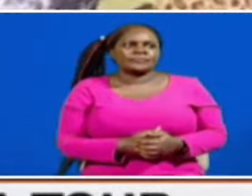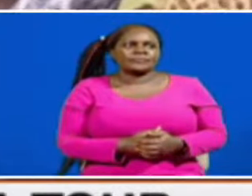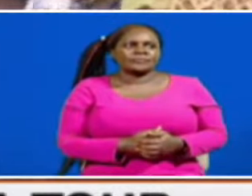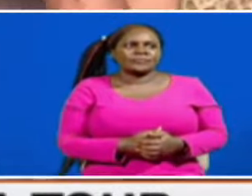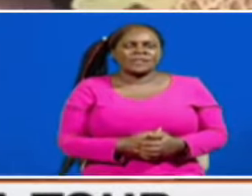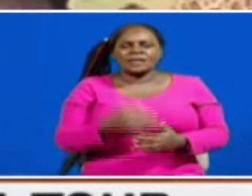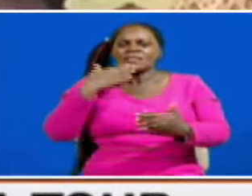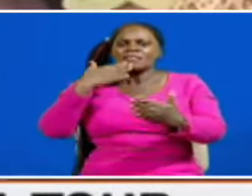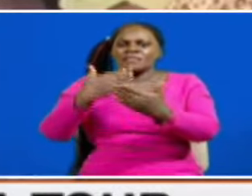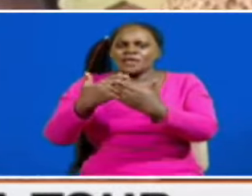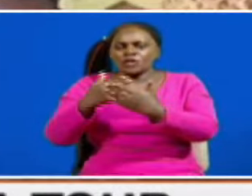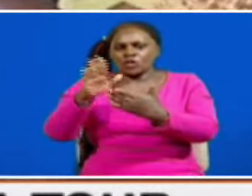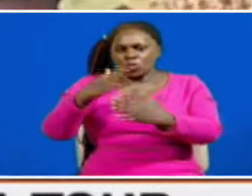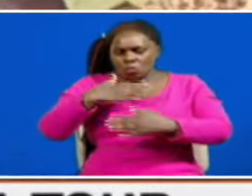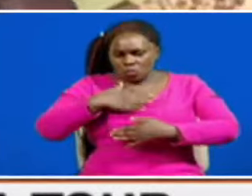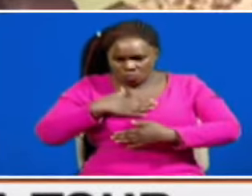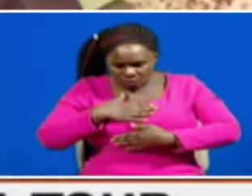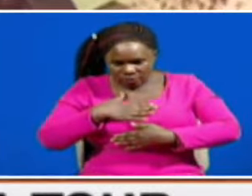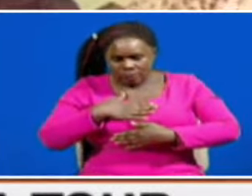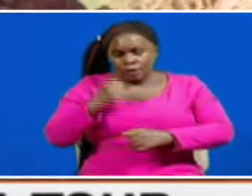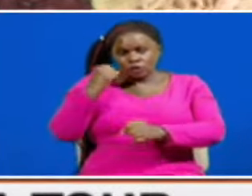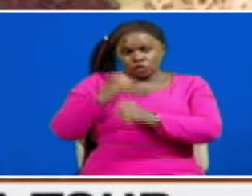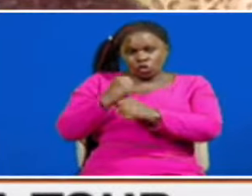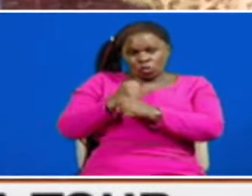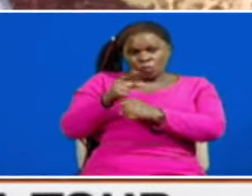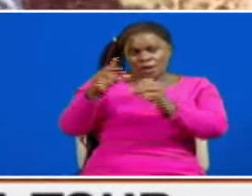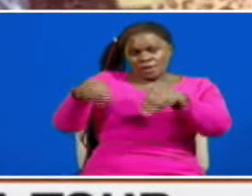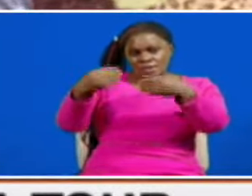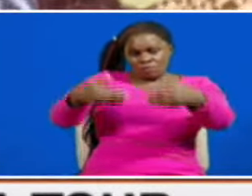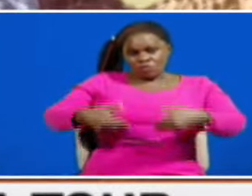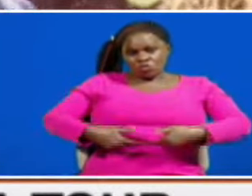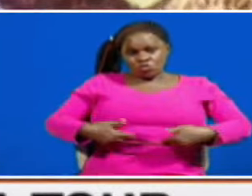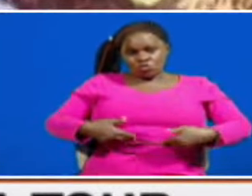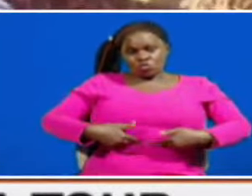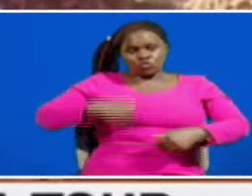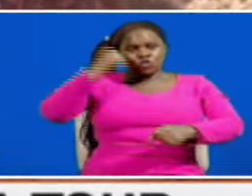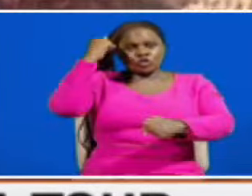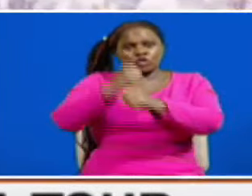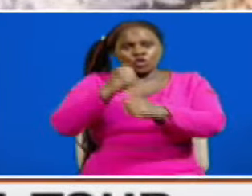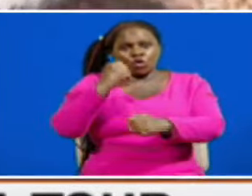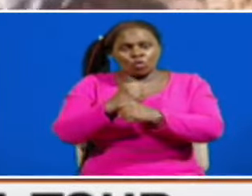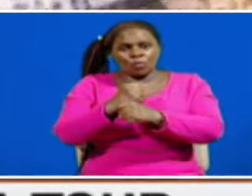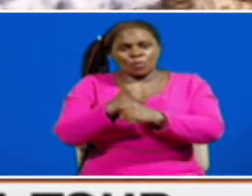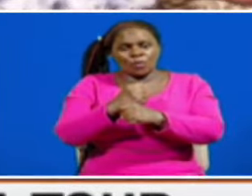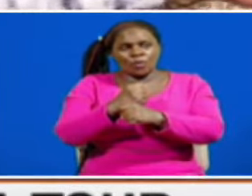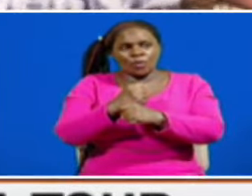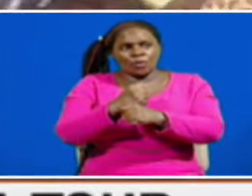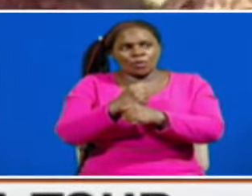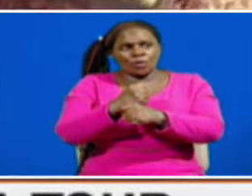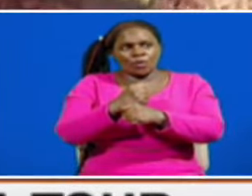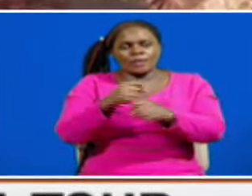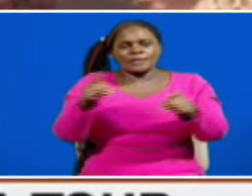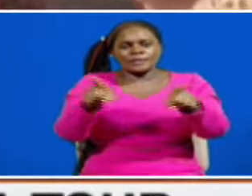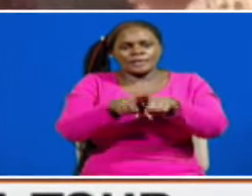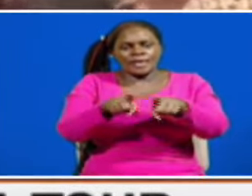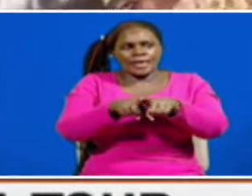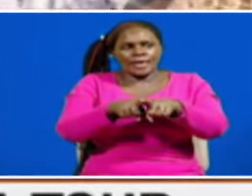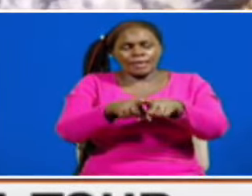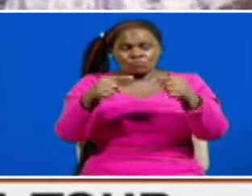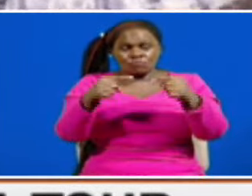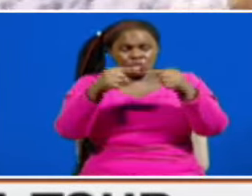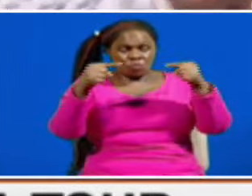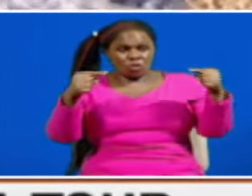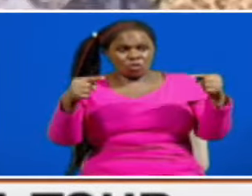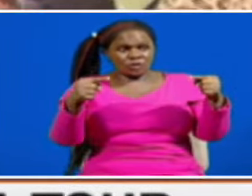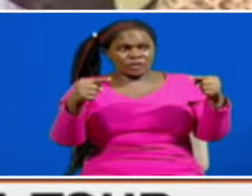rais tunakushukuru kwa sababu hiyo kazi inapea vijana wetu kazi na huendelee. Wale watu watapinga hiyo mradi